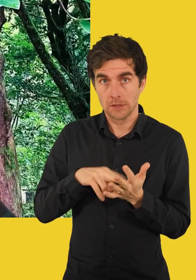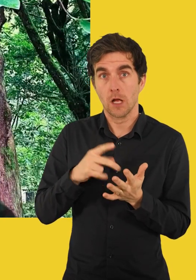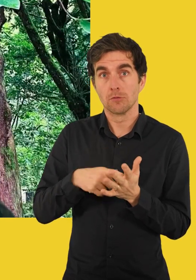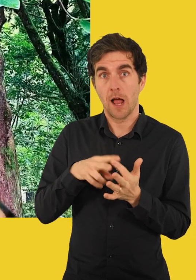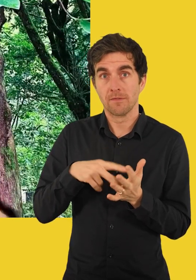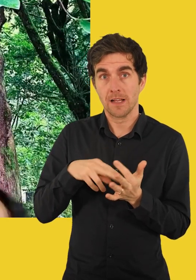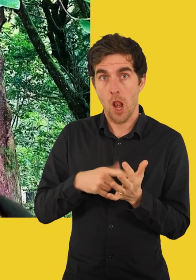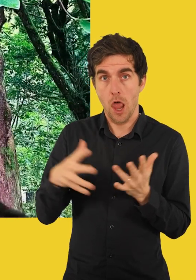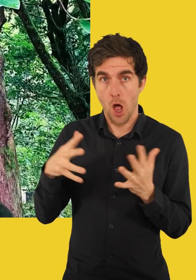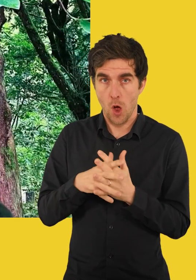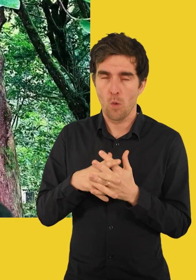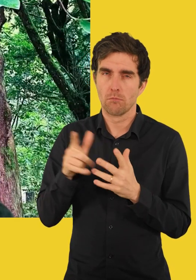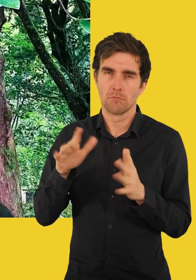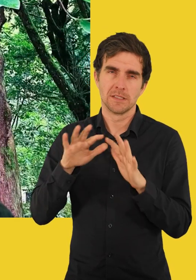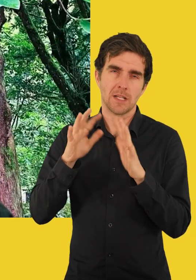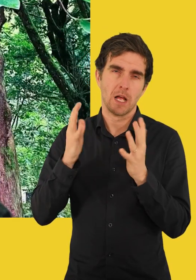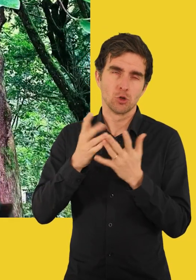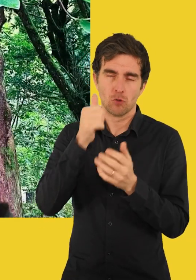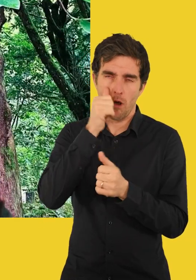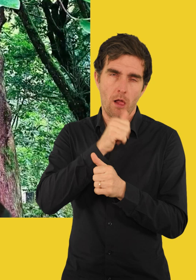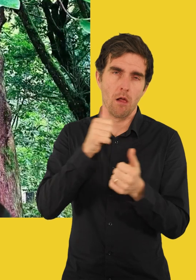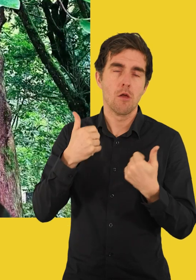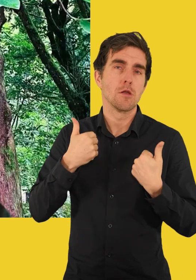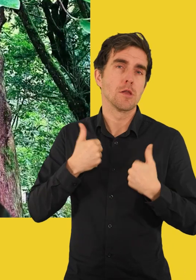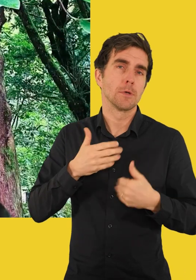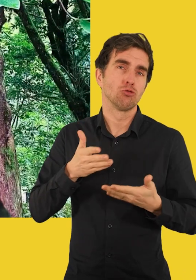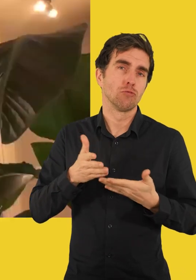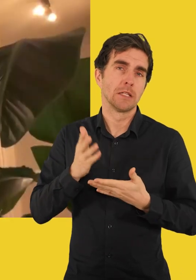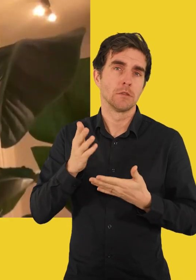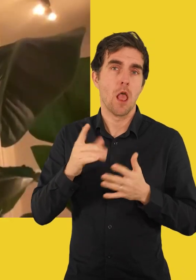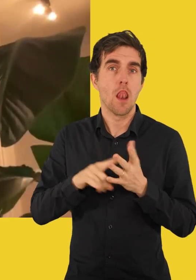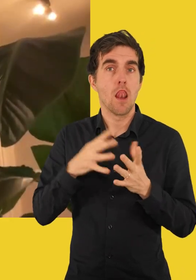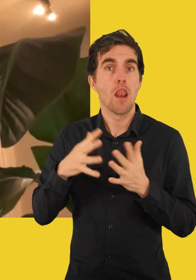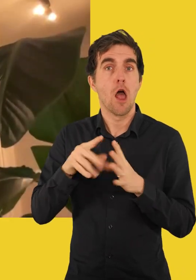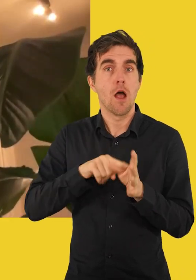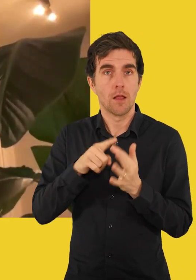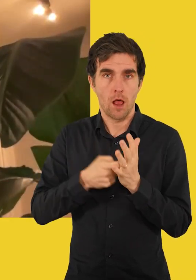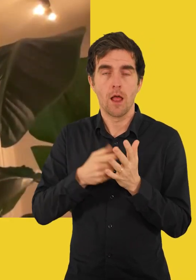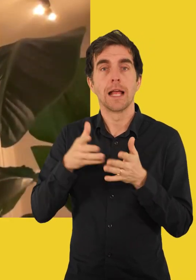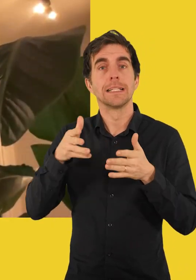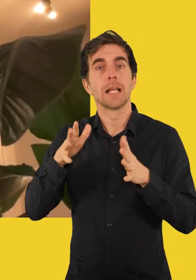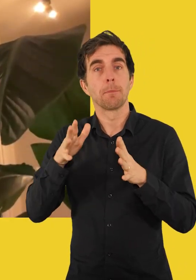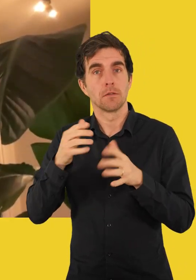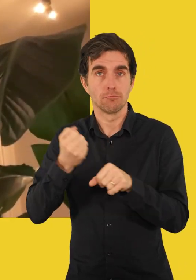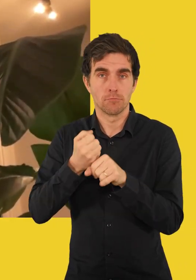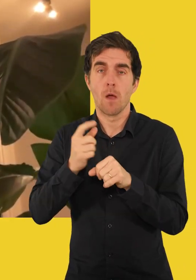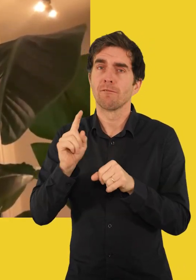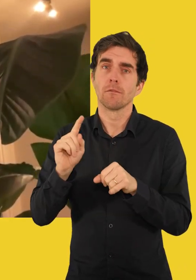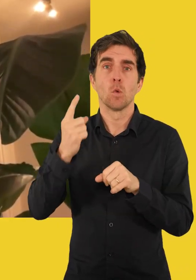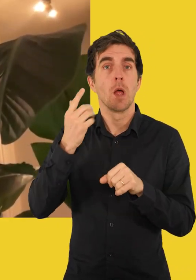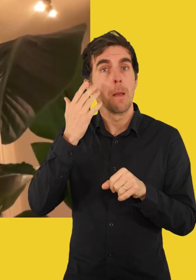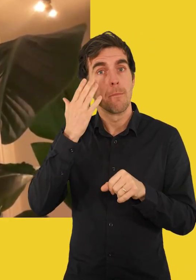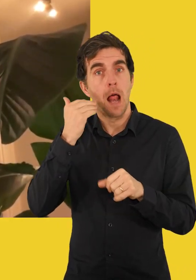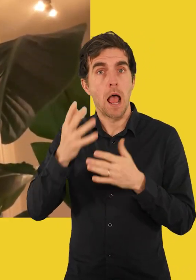Reventlow is an internationally recognized human rights lawyer and founder of Systemic Justice, the first Black-led